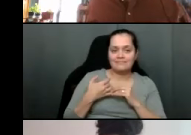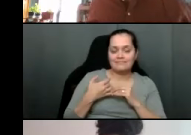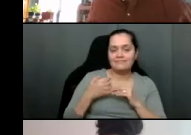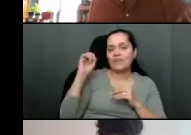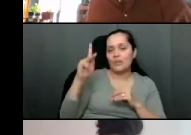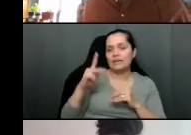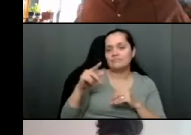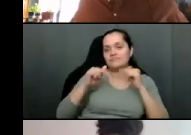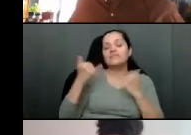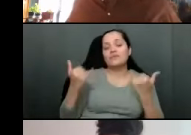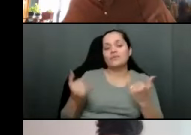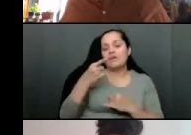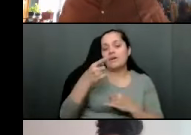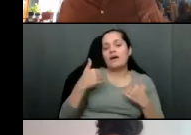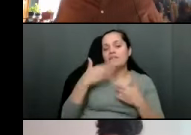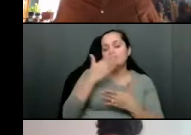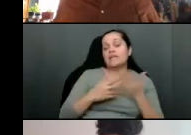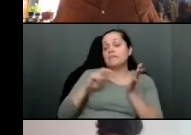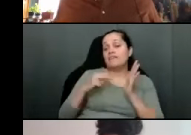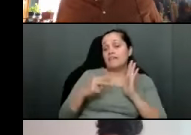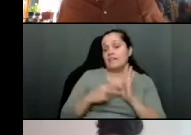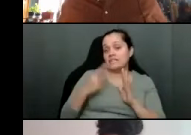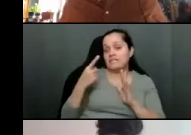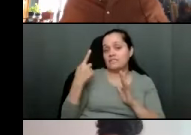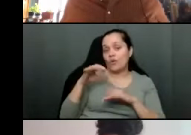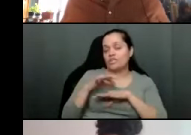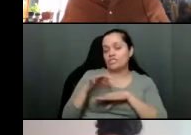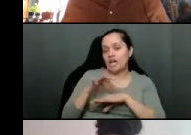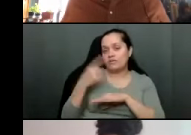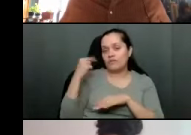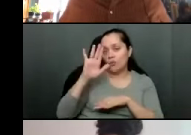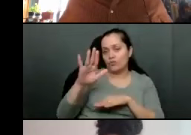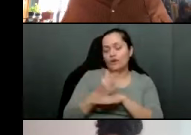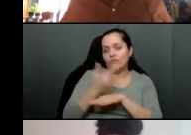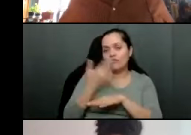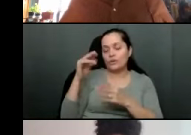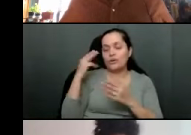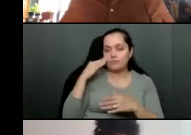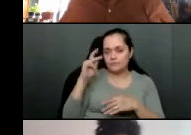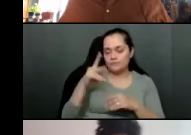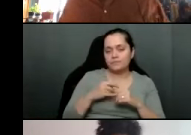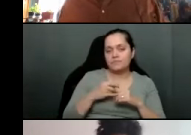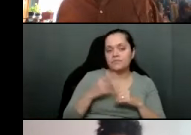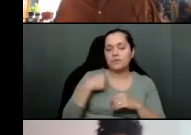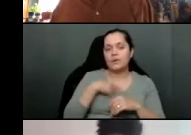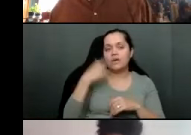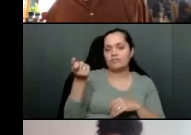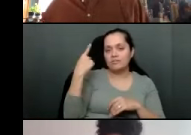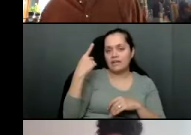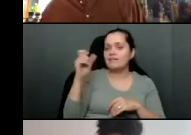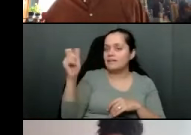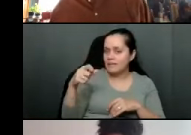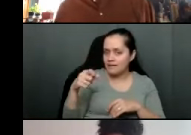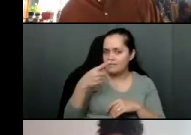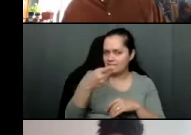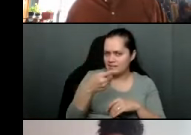Okay, so now I have some definitions of geography for you to know so that we understand, yes, what